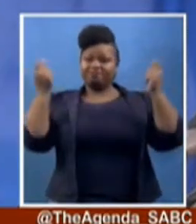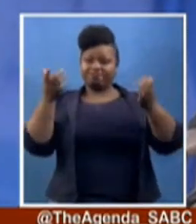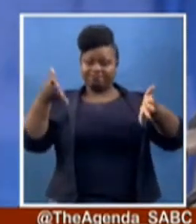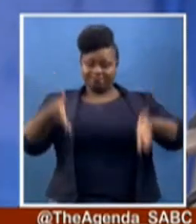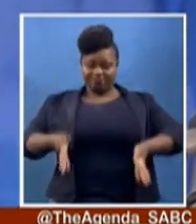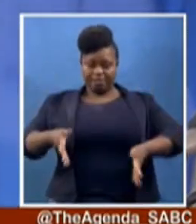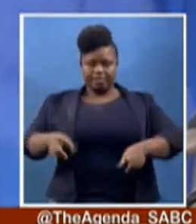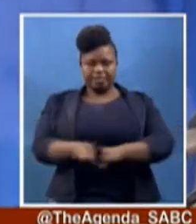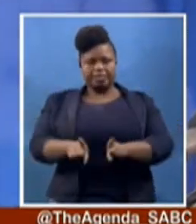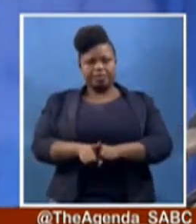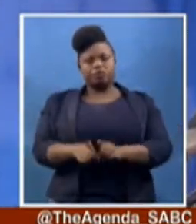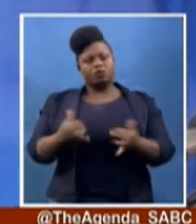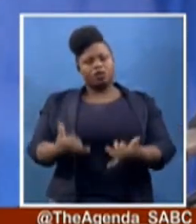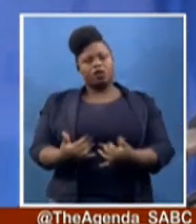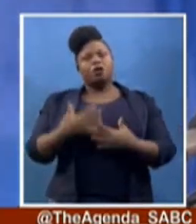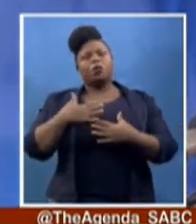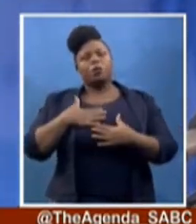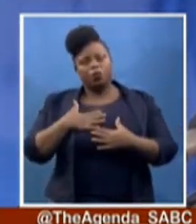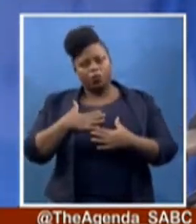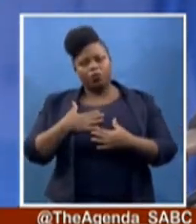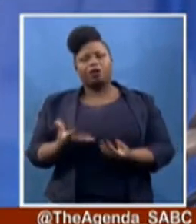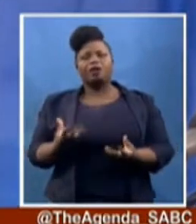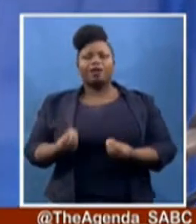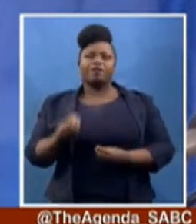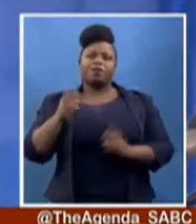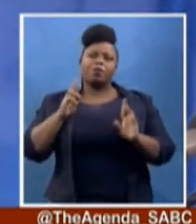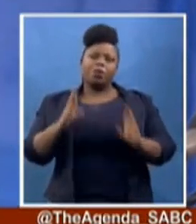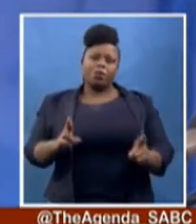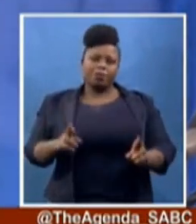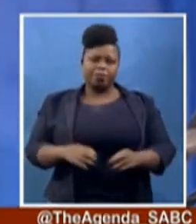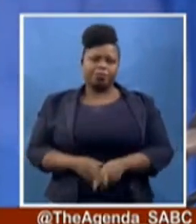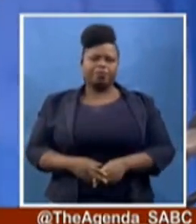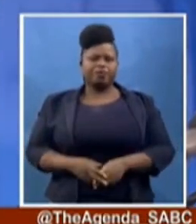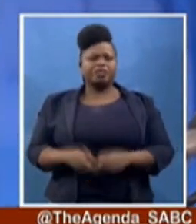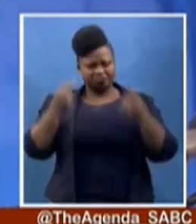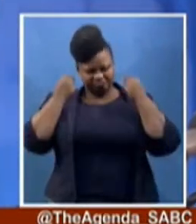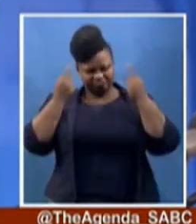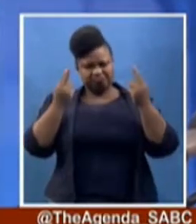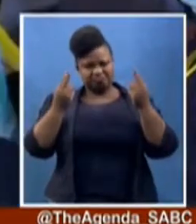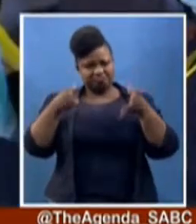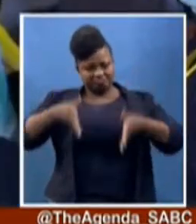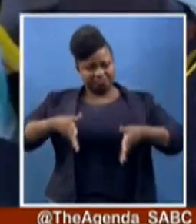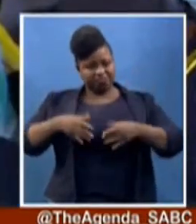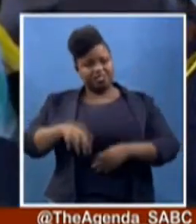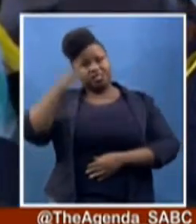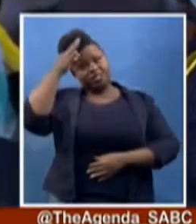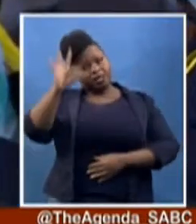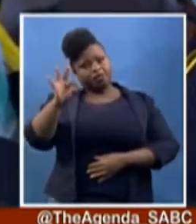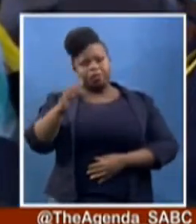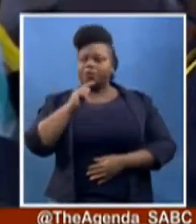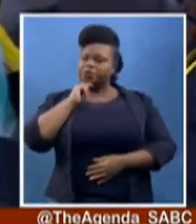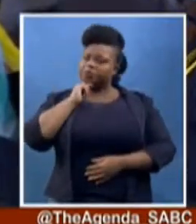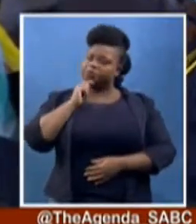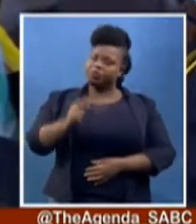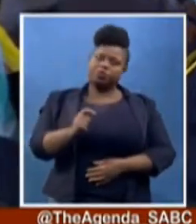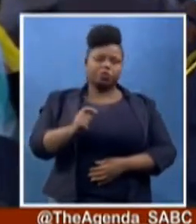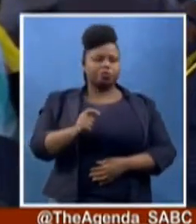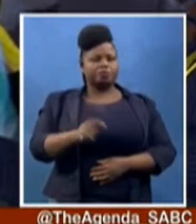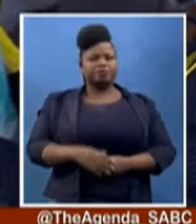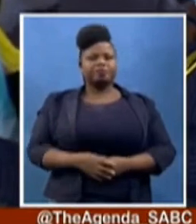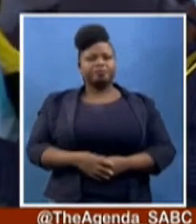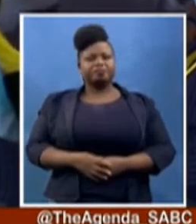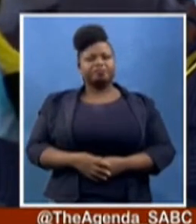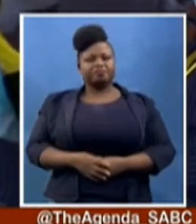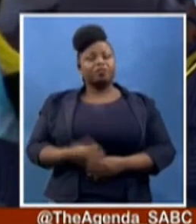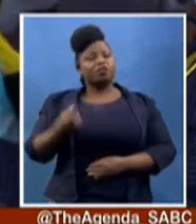people and reaffirm that this government is indeed a government for the people.